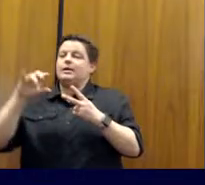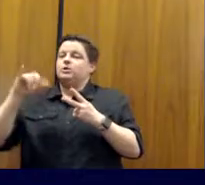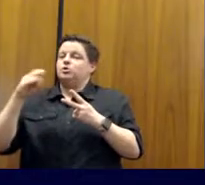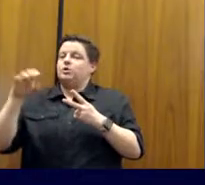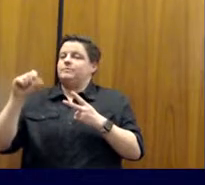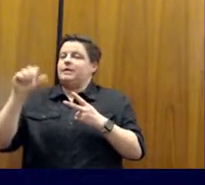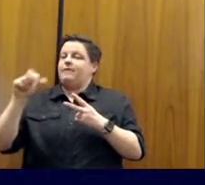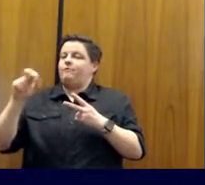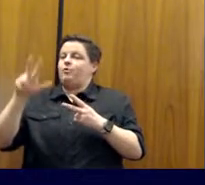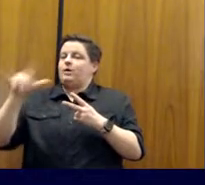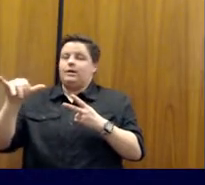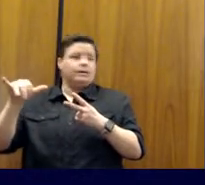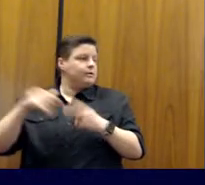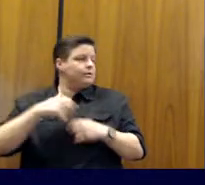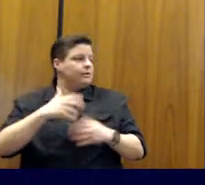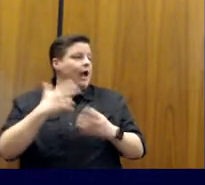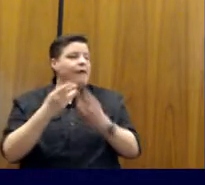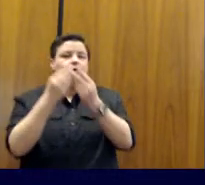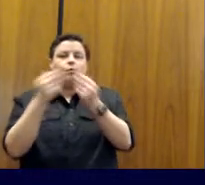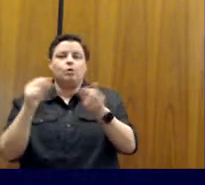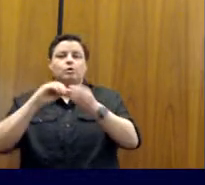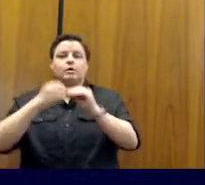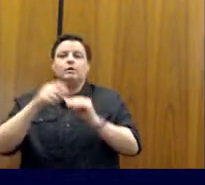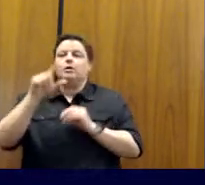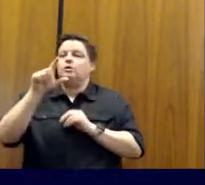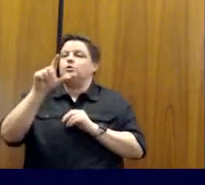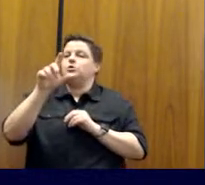Thank you, Mr. Chairman. I move resolution